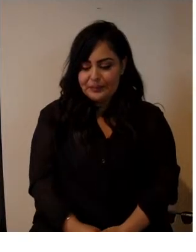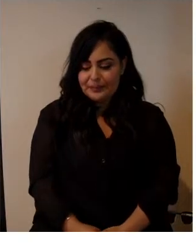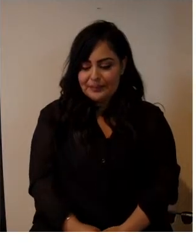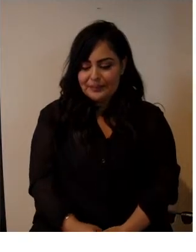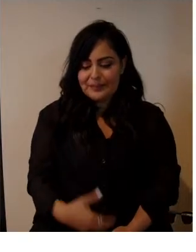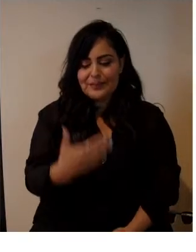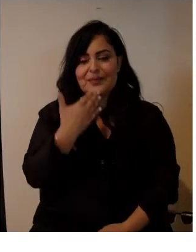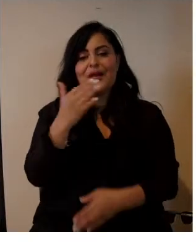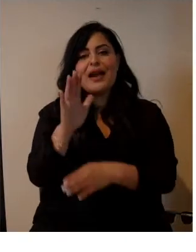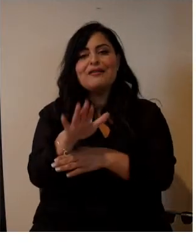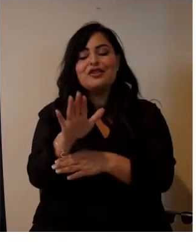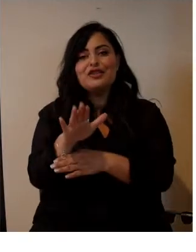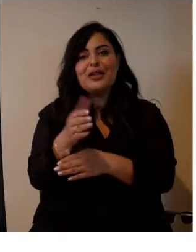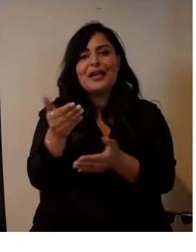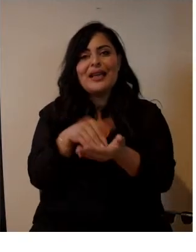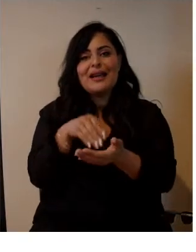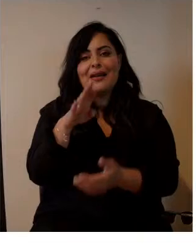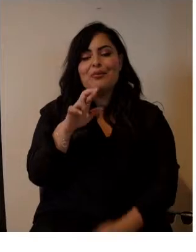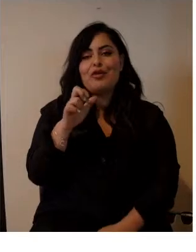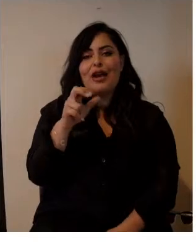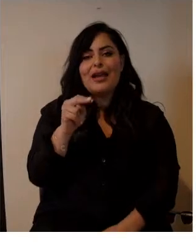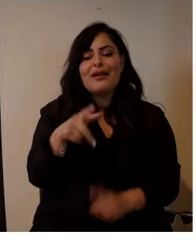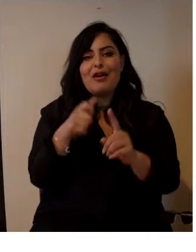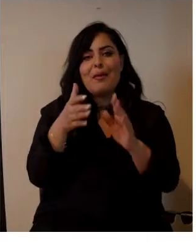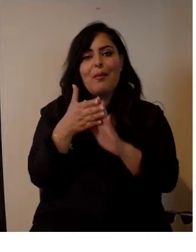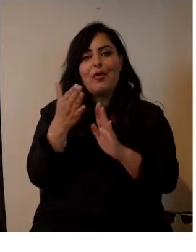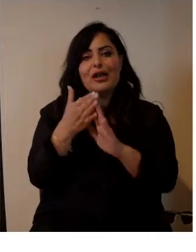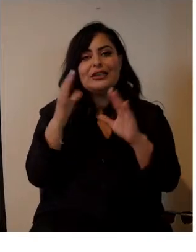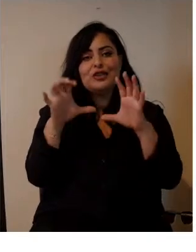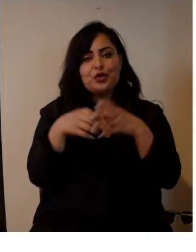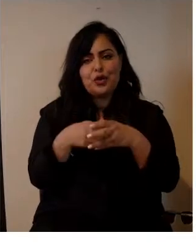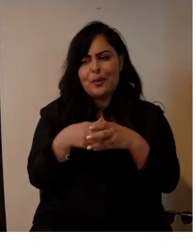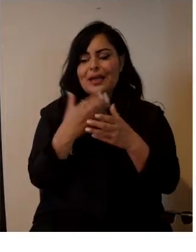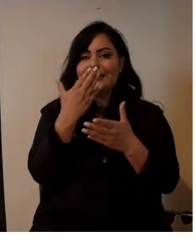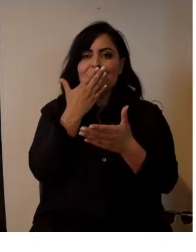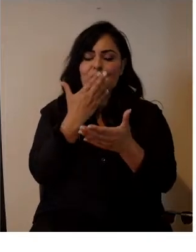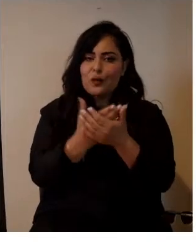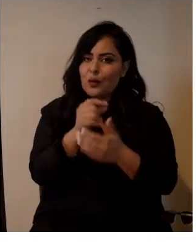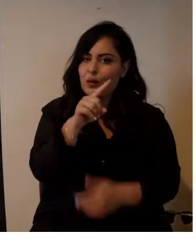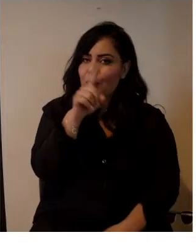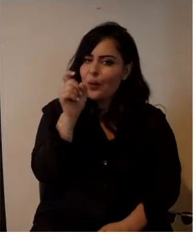Good afternoon, Brian Ham from Operations Group. I think that's a very good question.